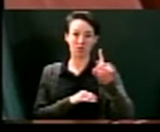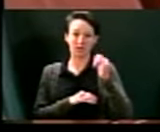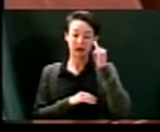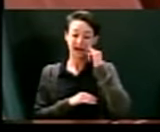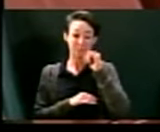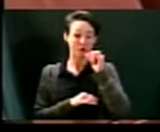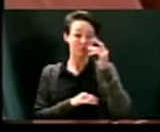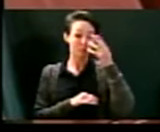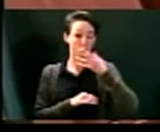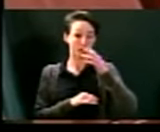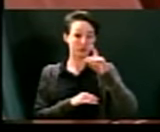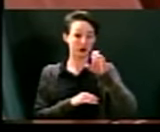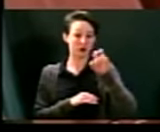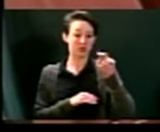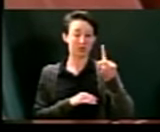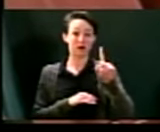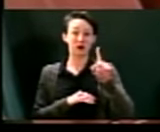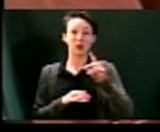expenditures